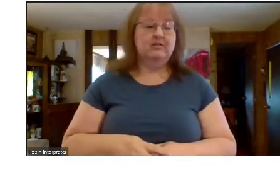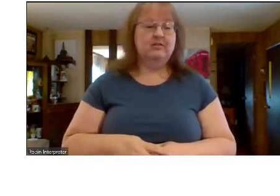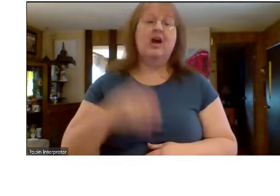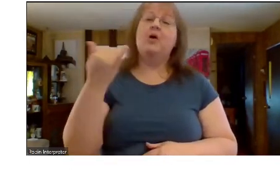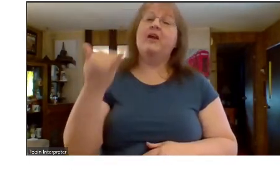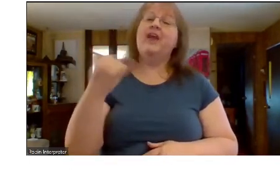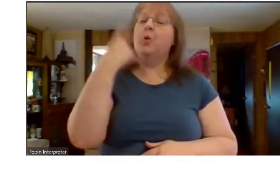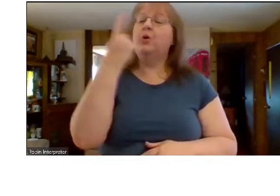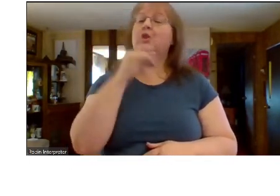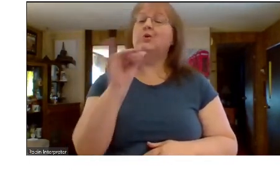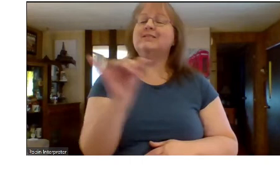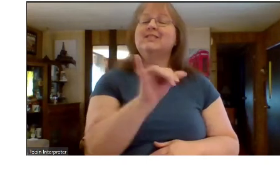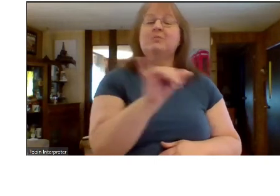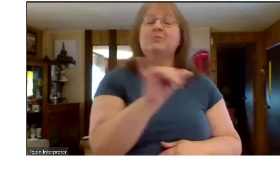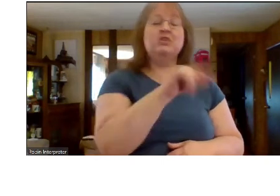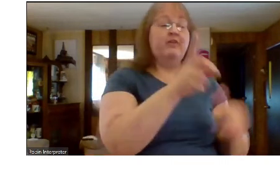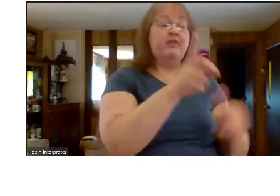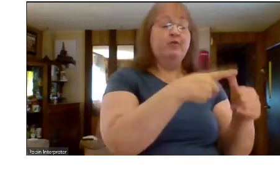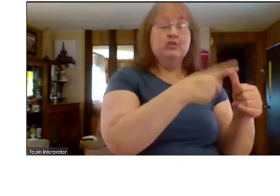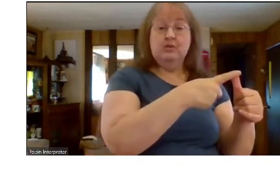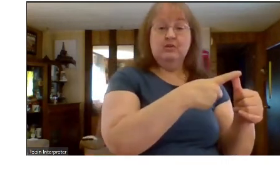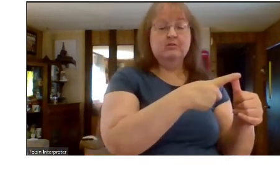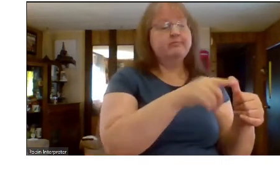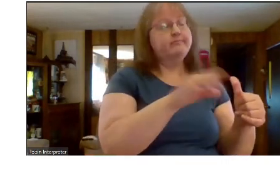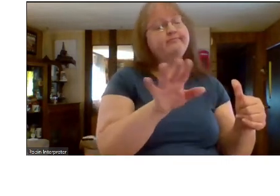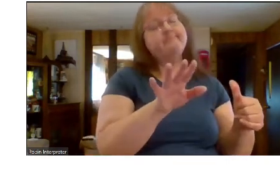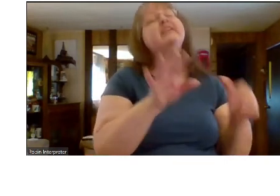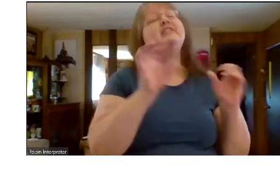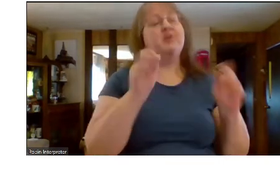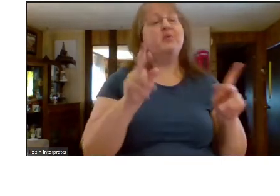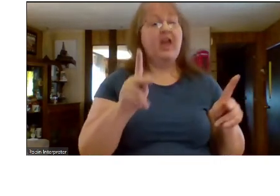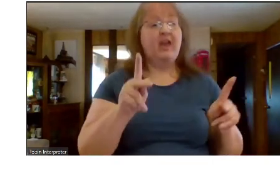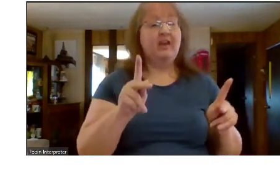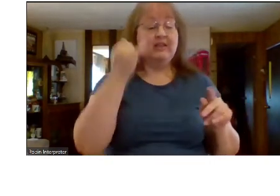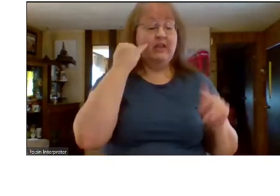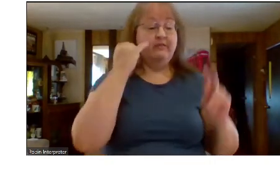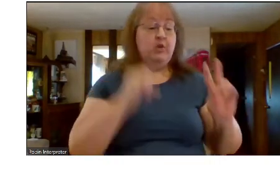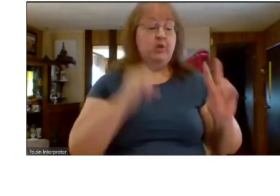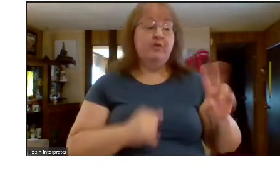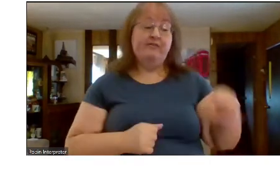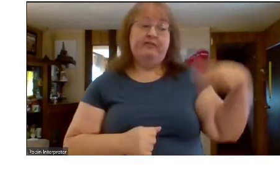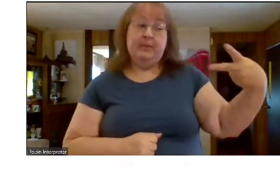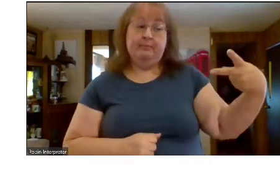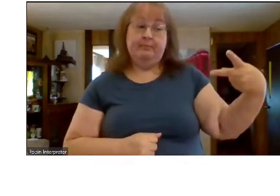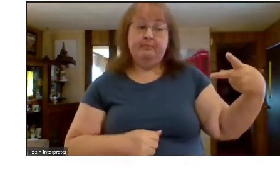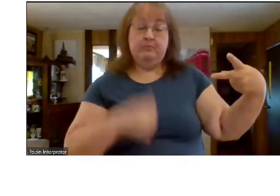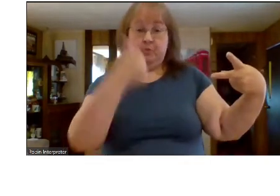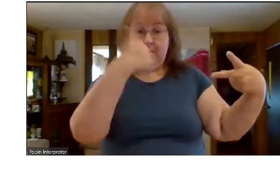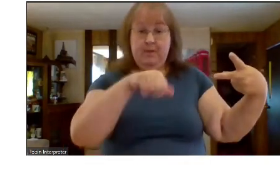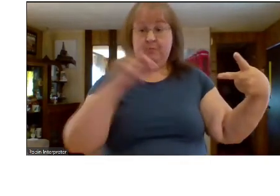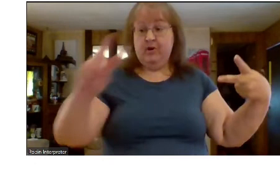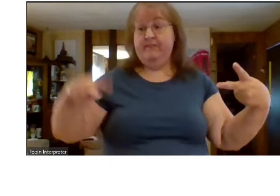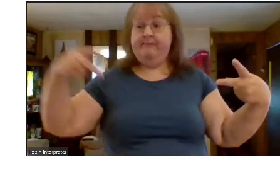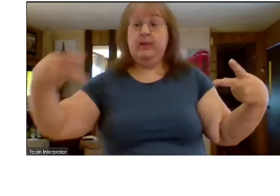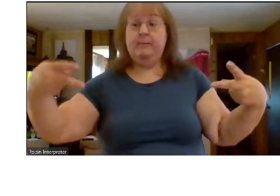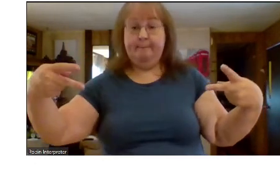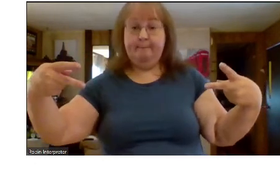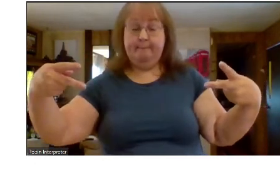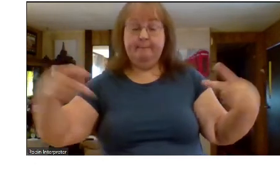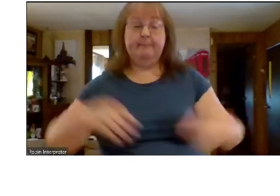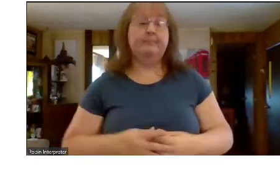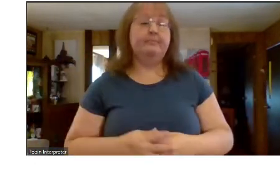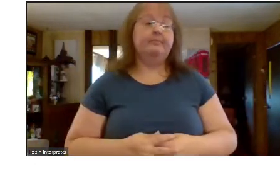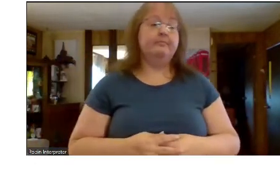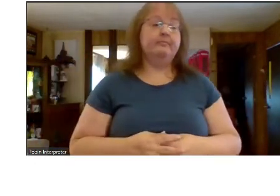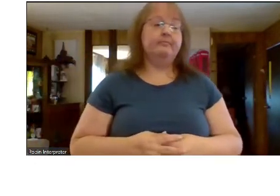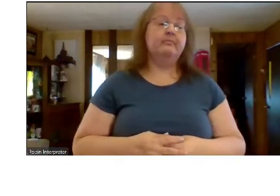the other fraction. Oh, look, it looks similar to the one I originally had. And that's okay. As long as you flip one side, you